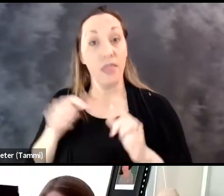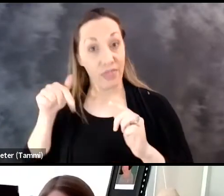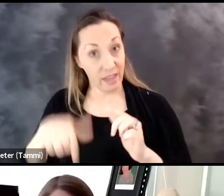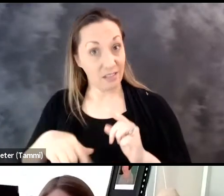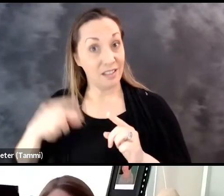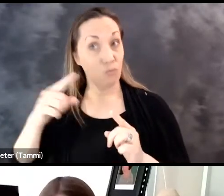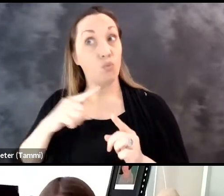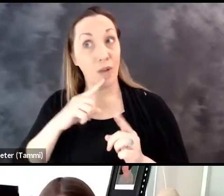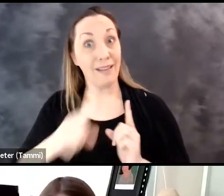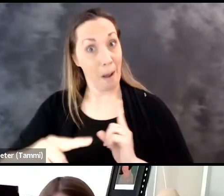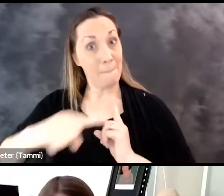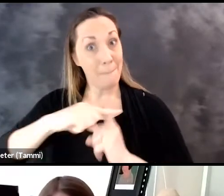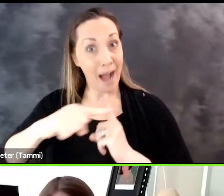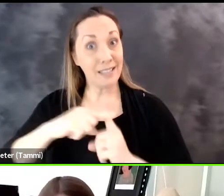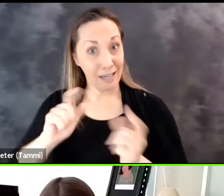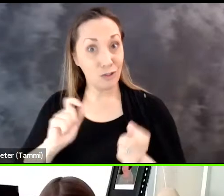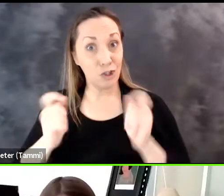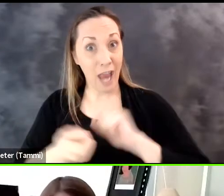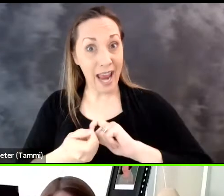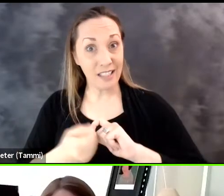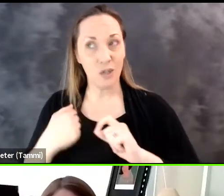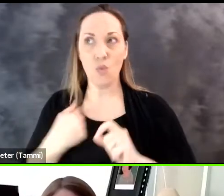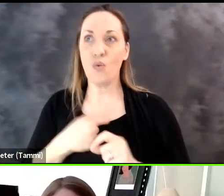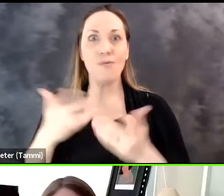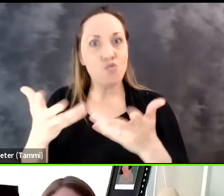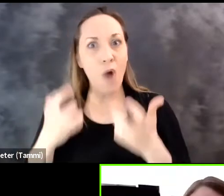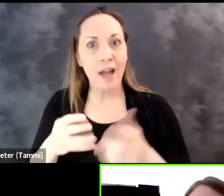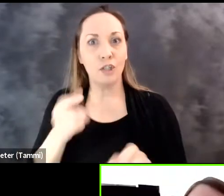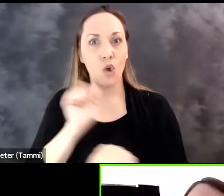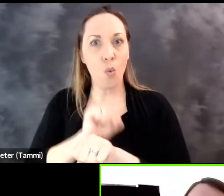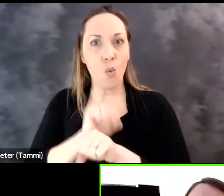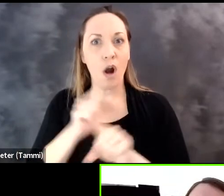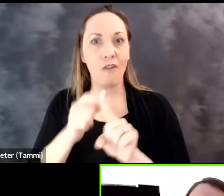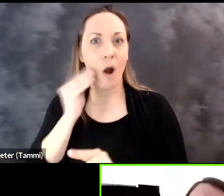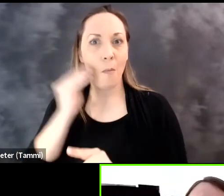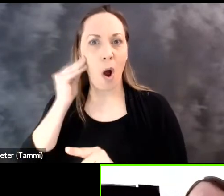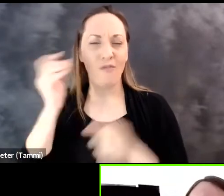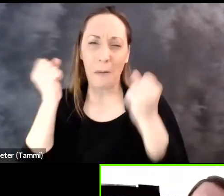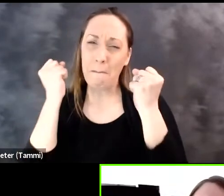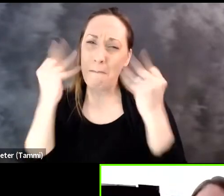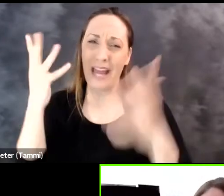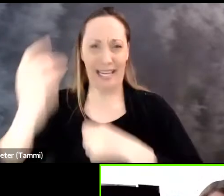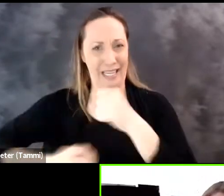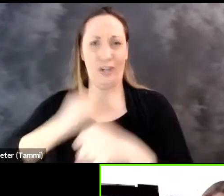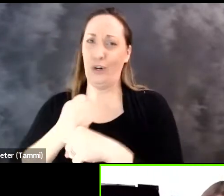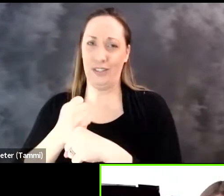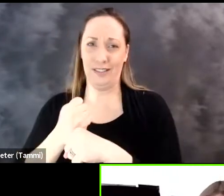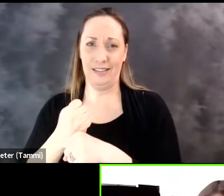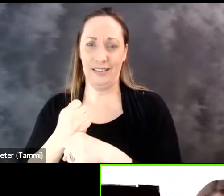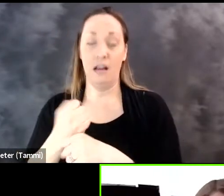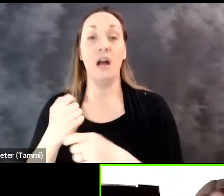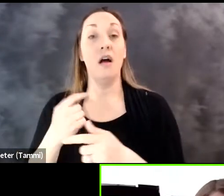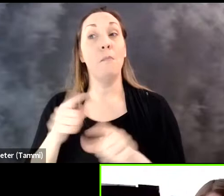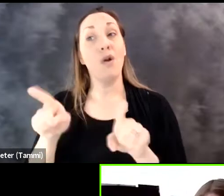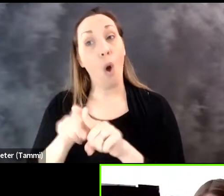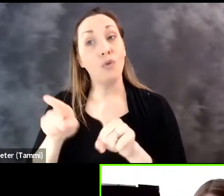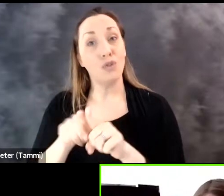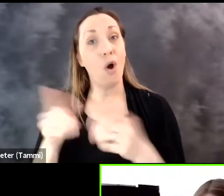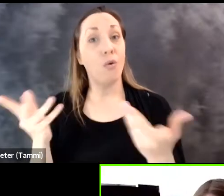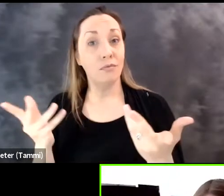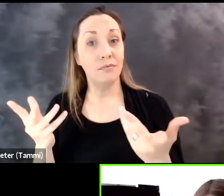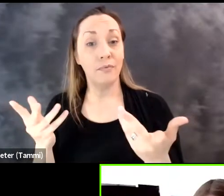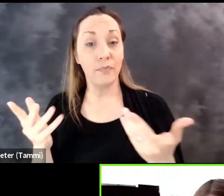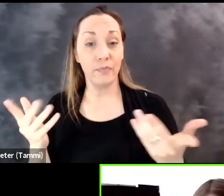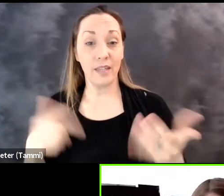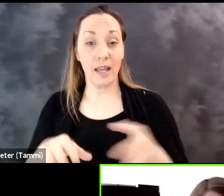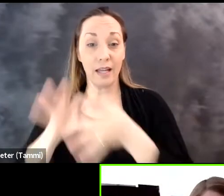This is fantastic. We've been asking to work from home for decades as a community. And then also the other side of things in terms